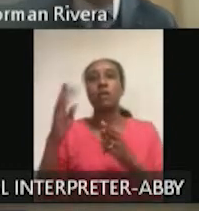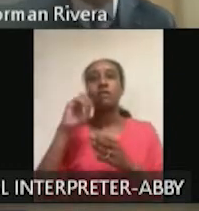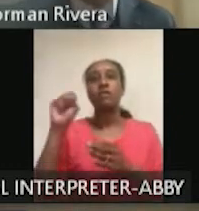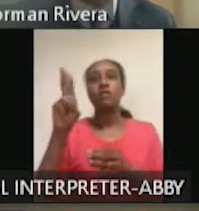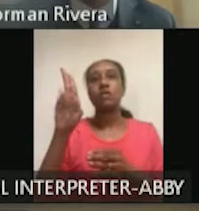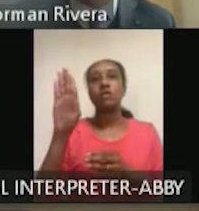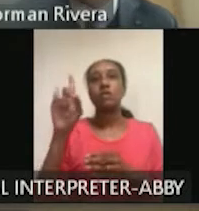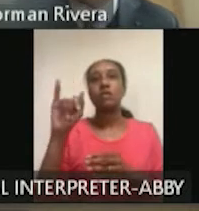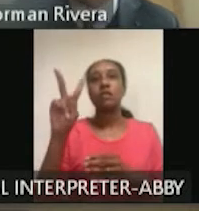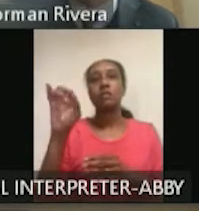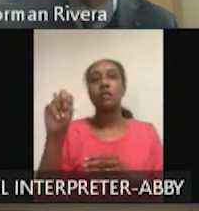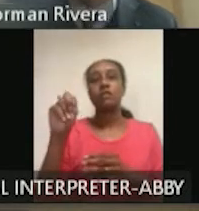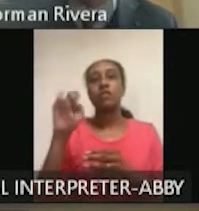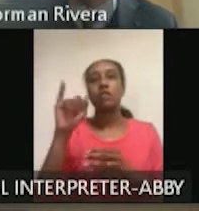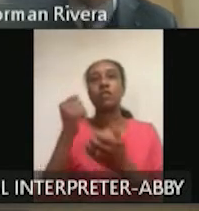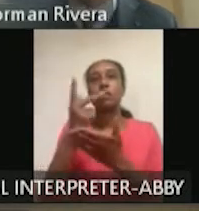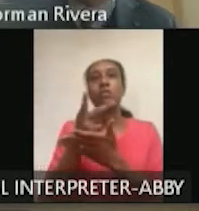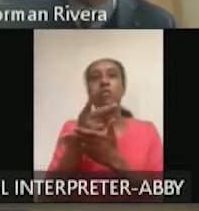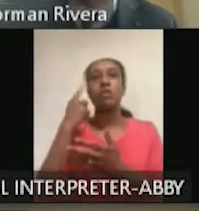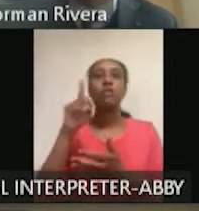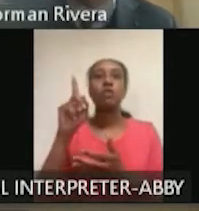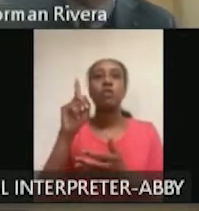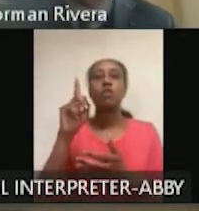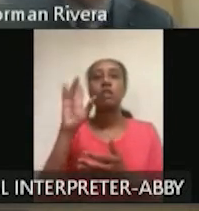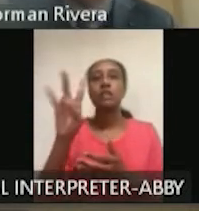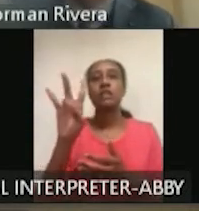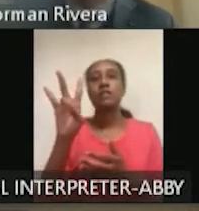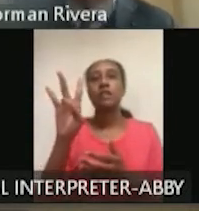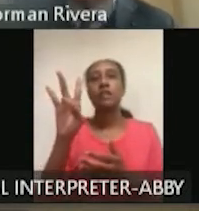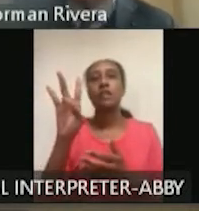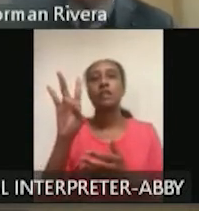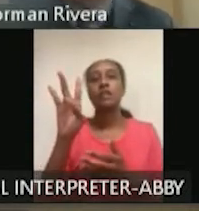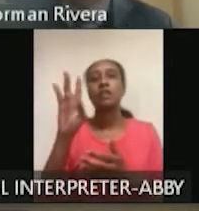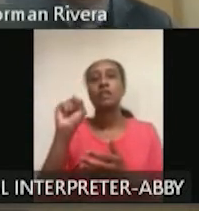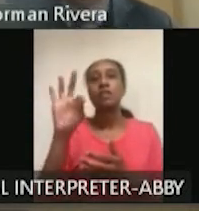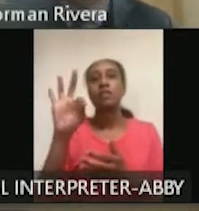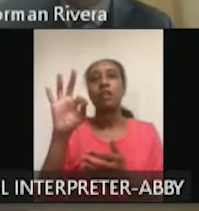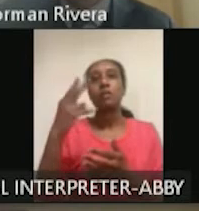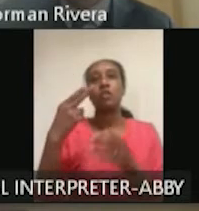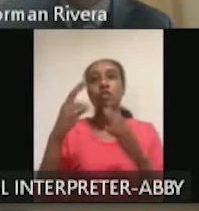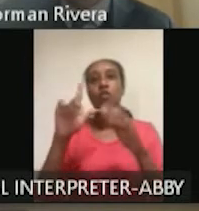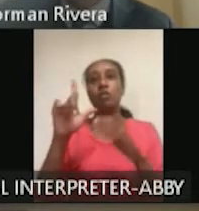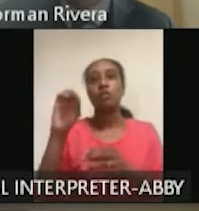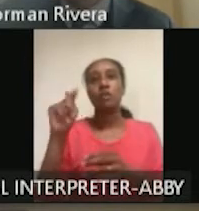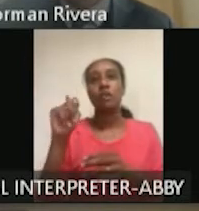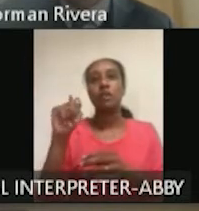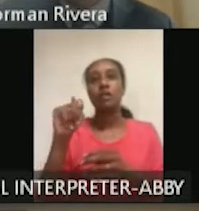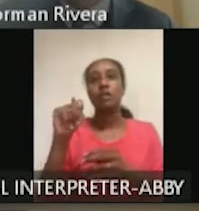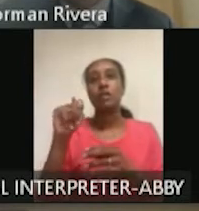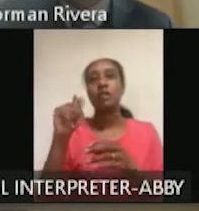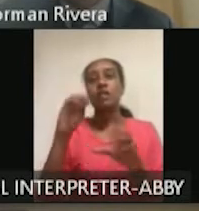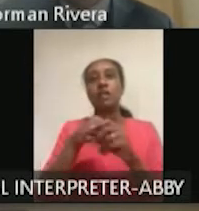4-14008 was approved for 7 single family lots and a variation to section